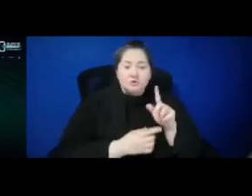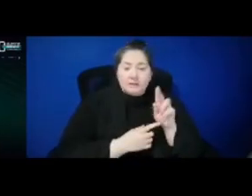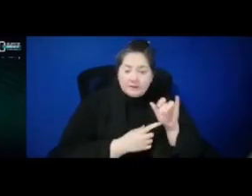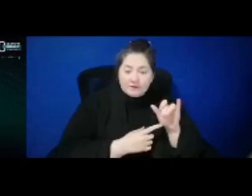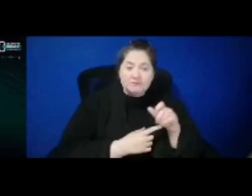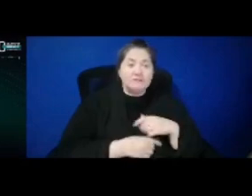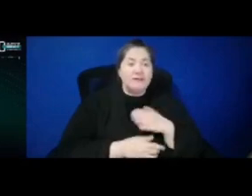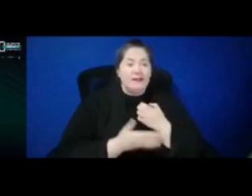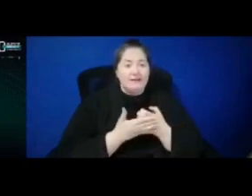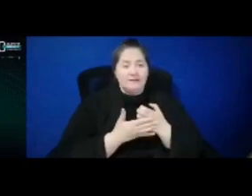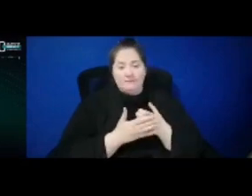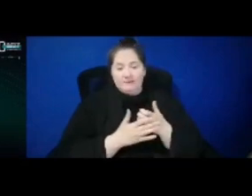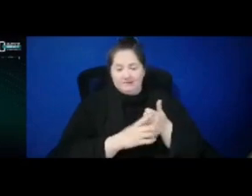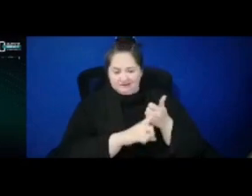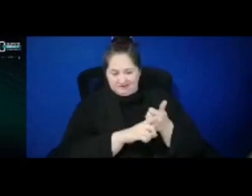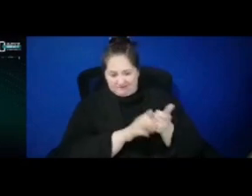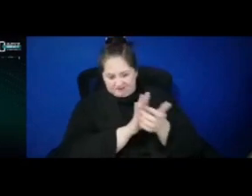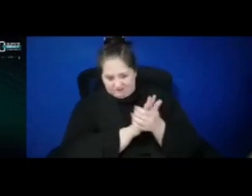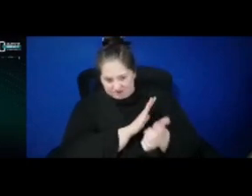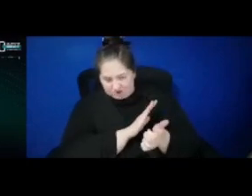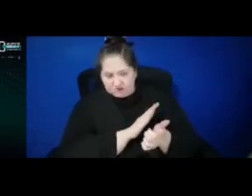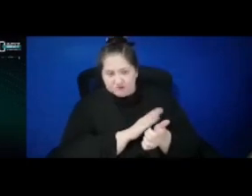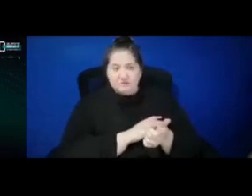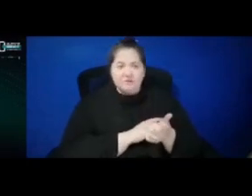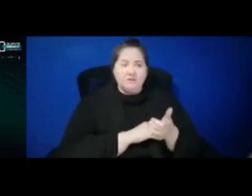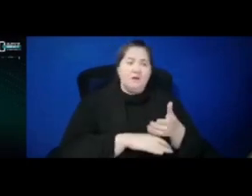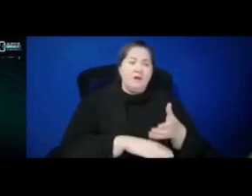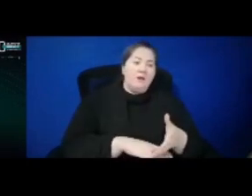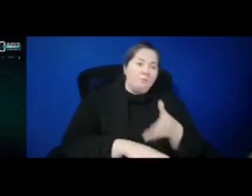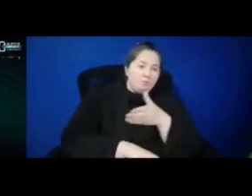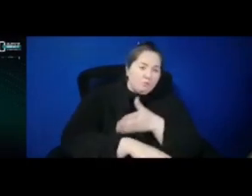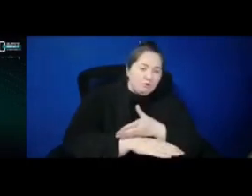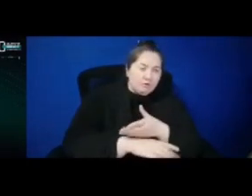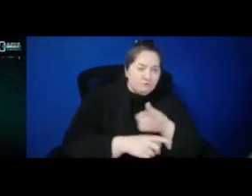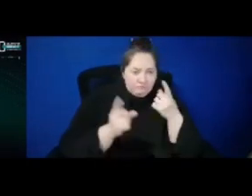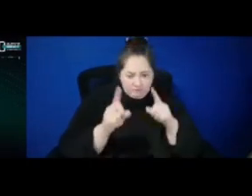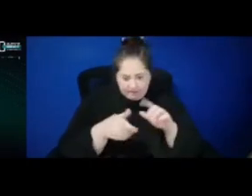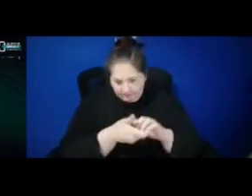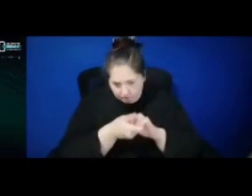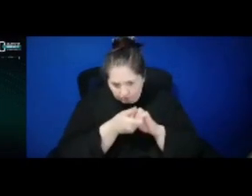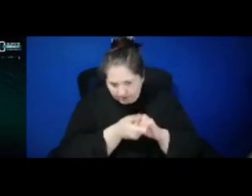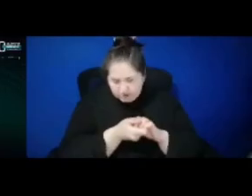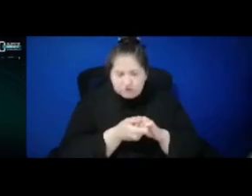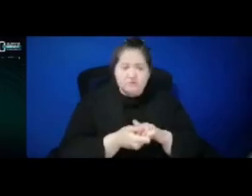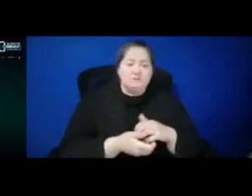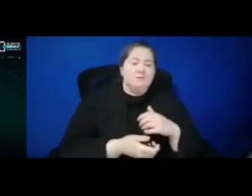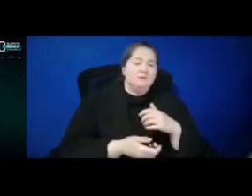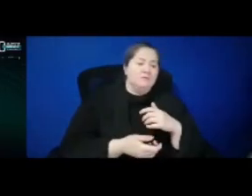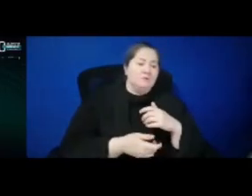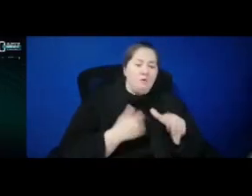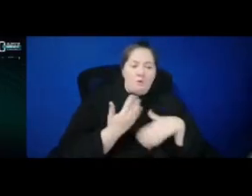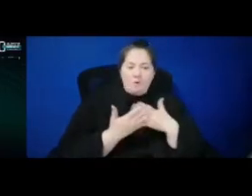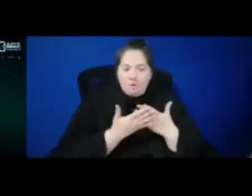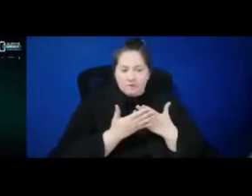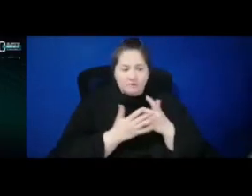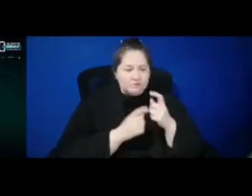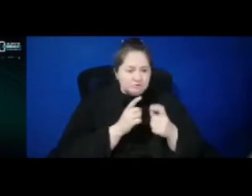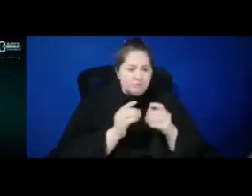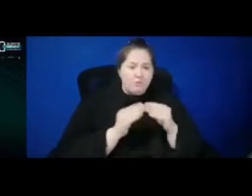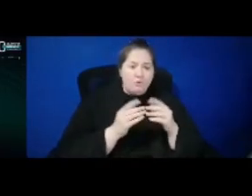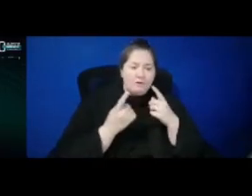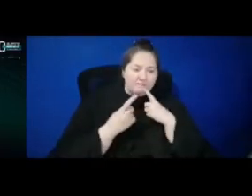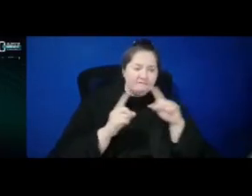self-sufficiency, improving coordination and collaboration of the workforce development system as a whole and its partners, contributing to a more